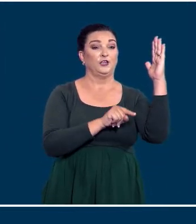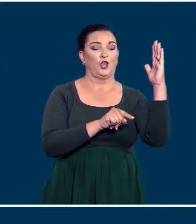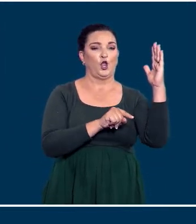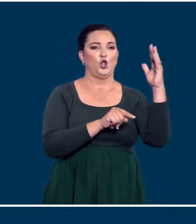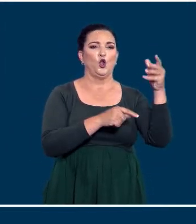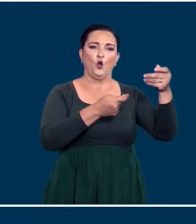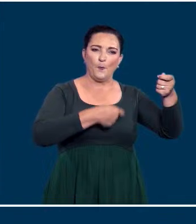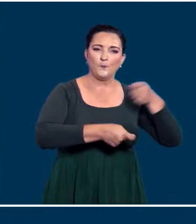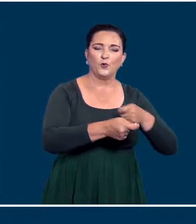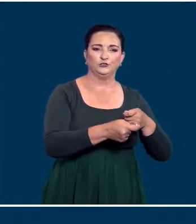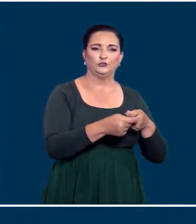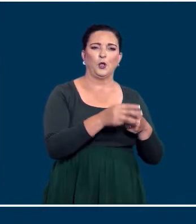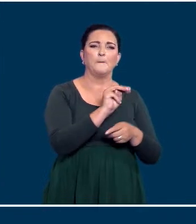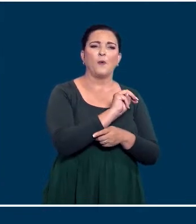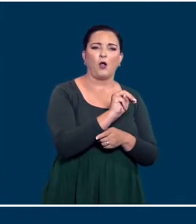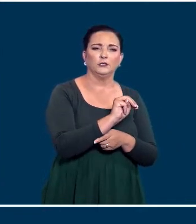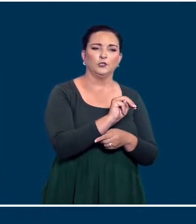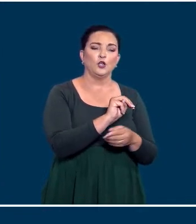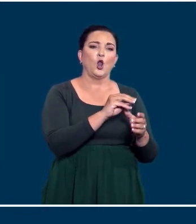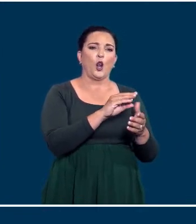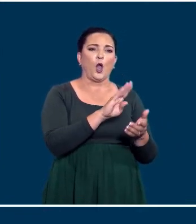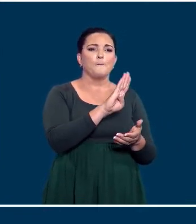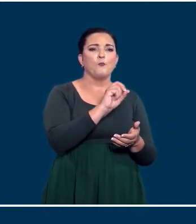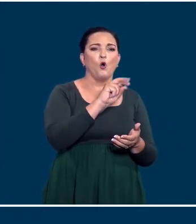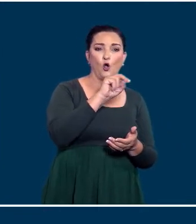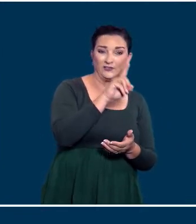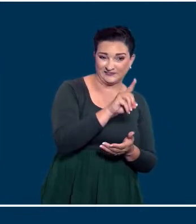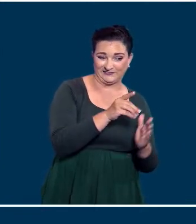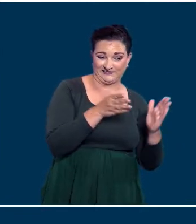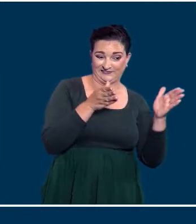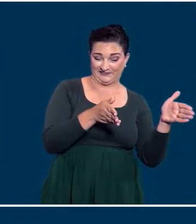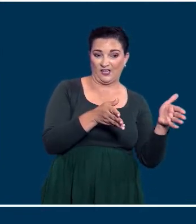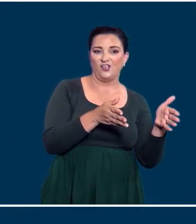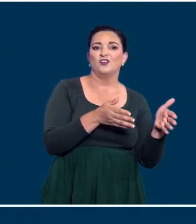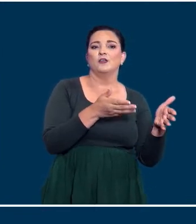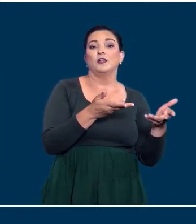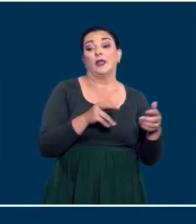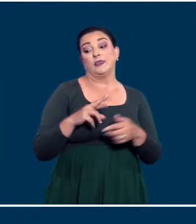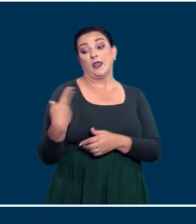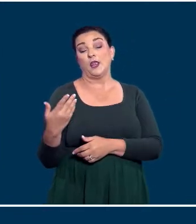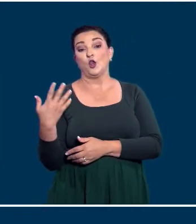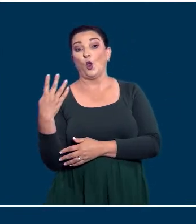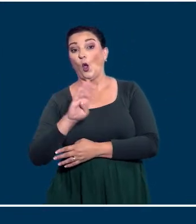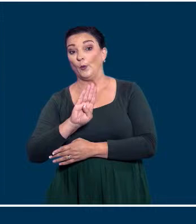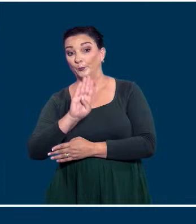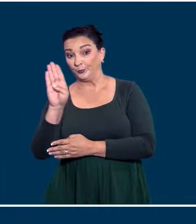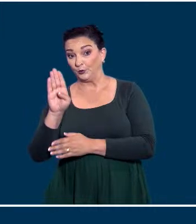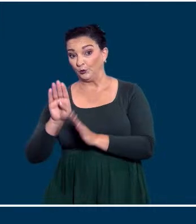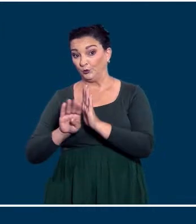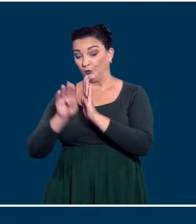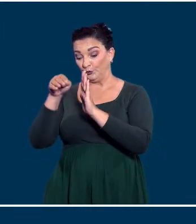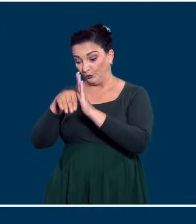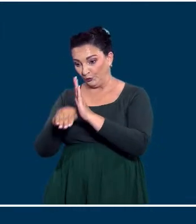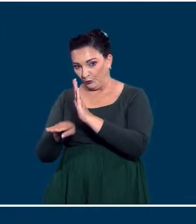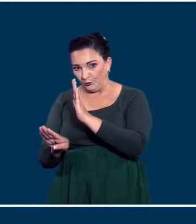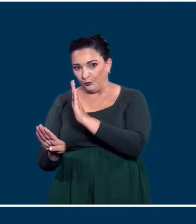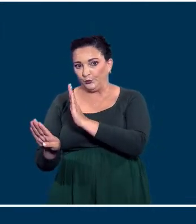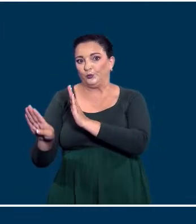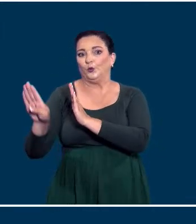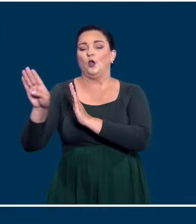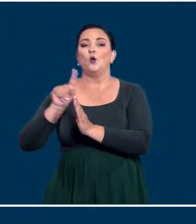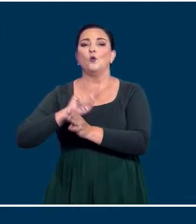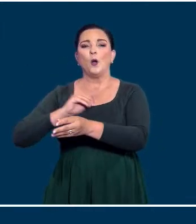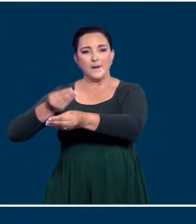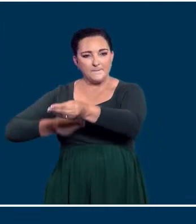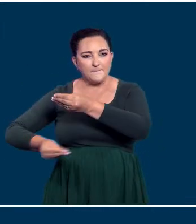index with South Africa on the right-hand side in blue, and that's rising. So what the market is telling us is